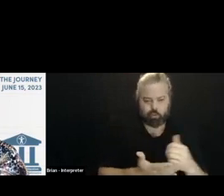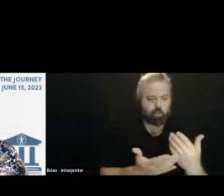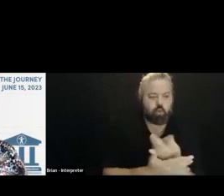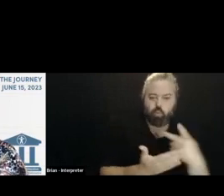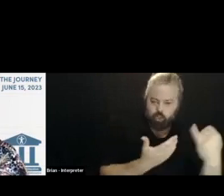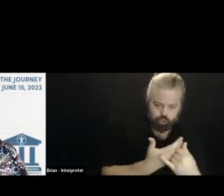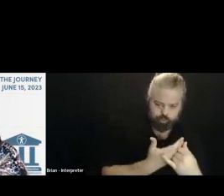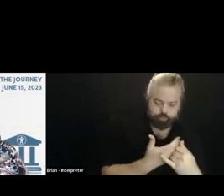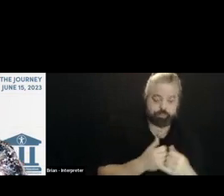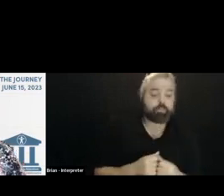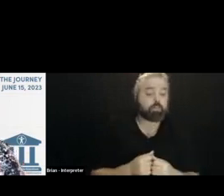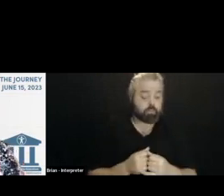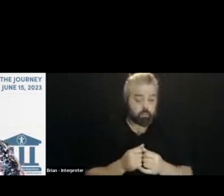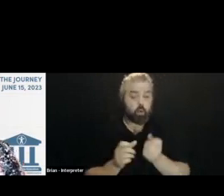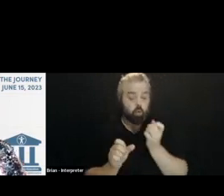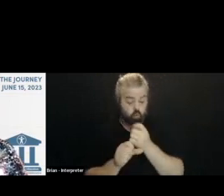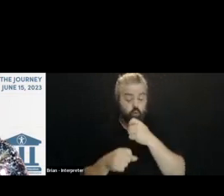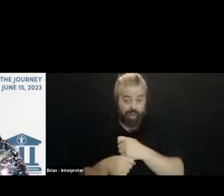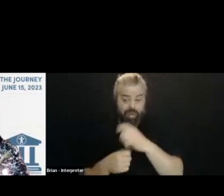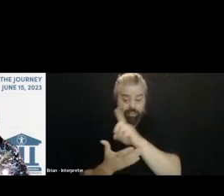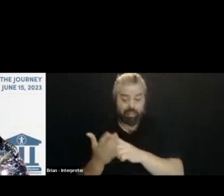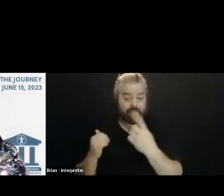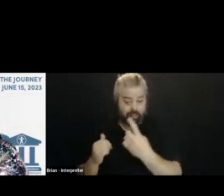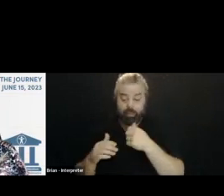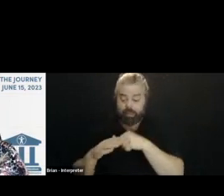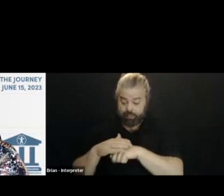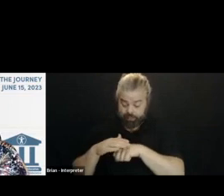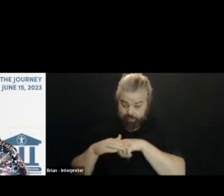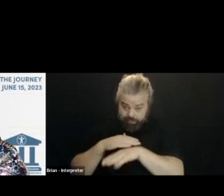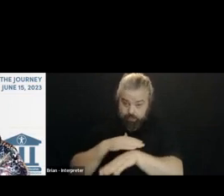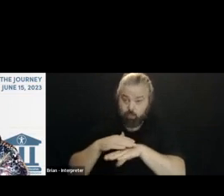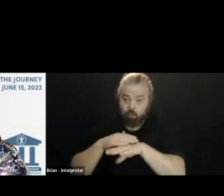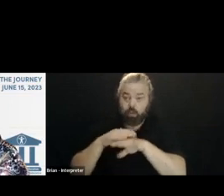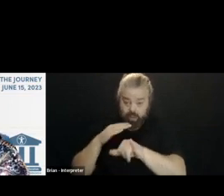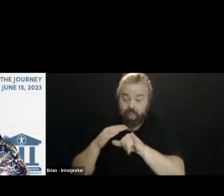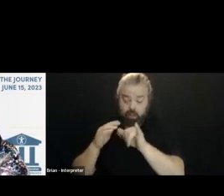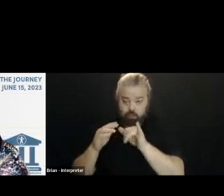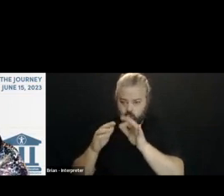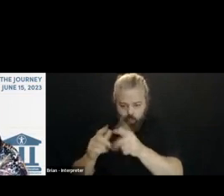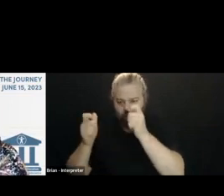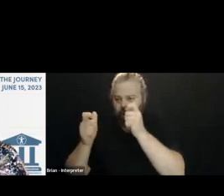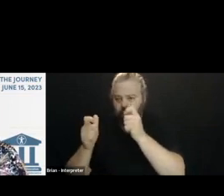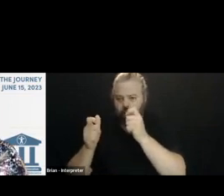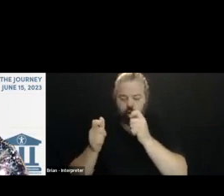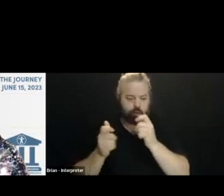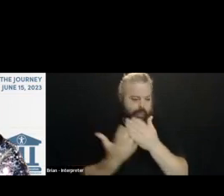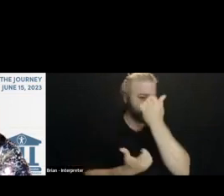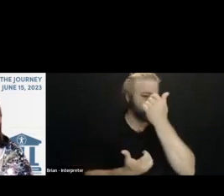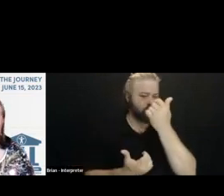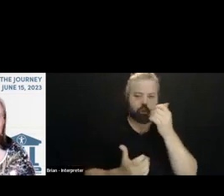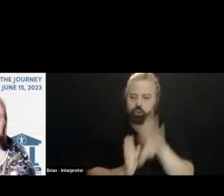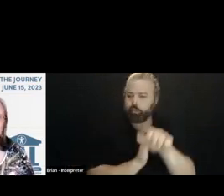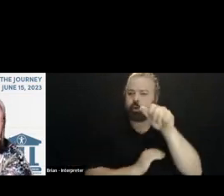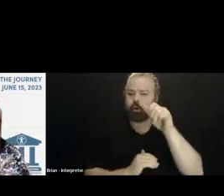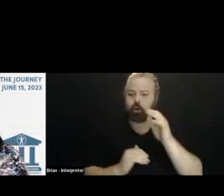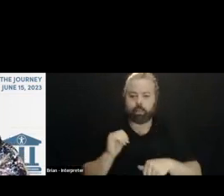Creating and designing something that is accessible is so much quicker, easier, faster, cheaper, all of that, than having to